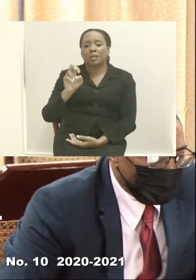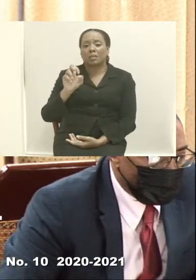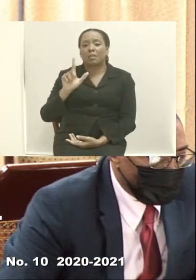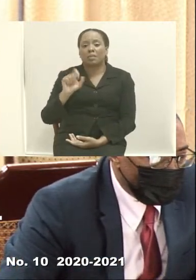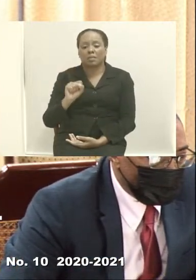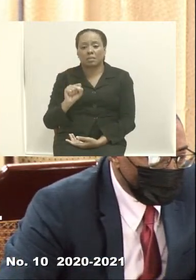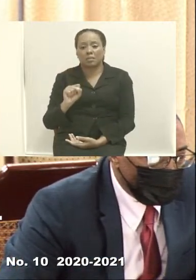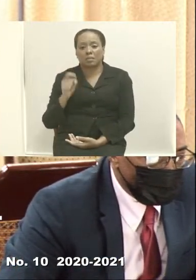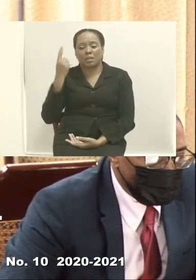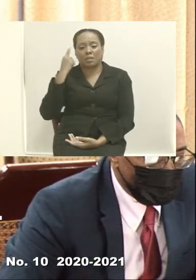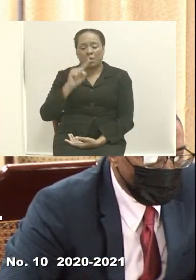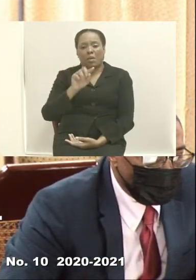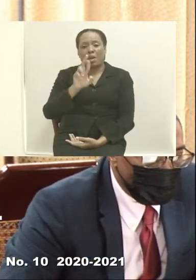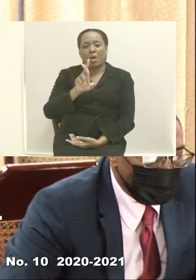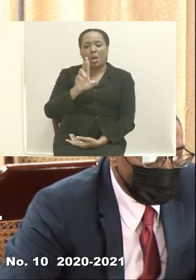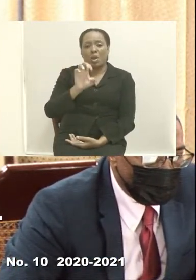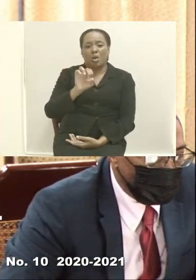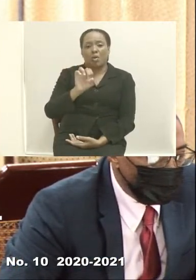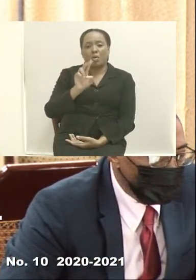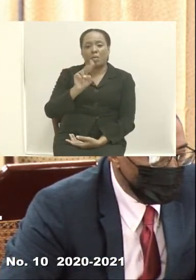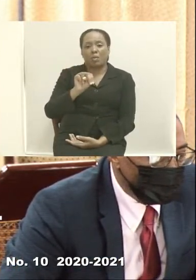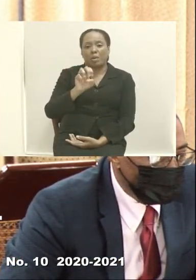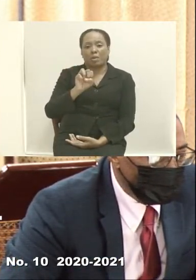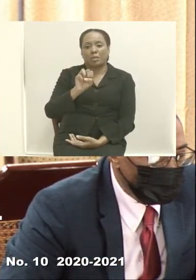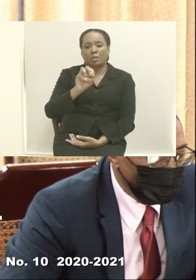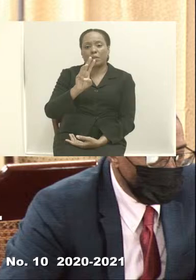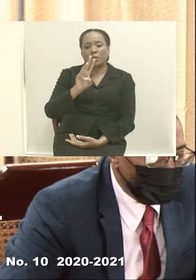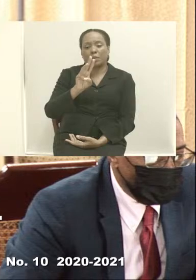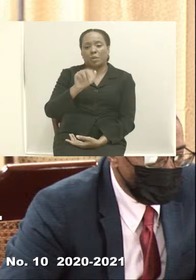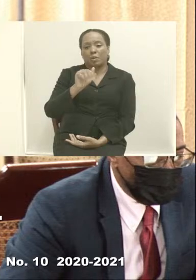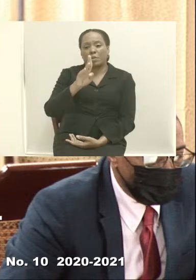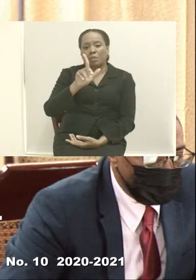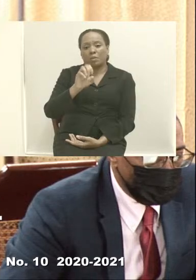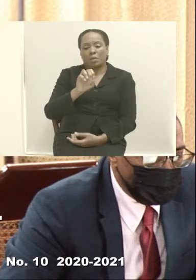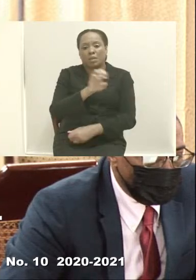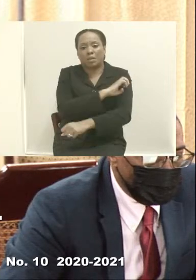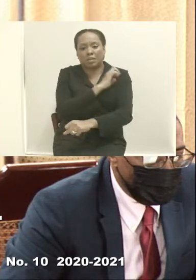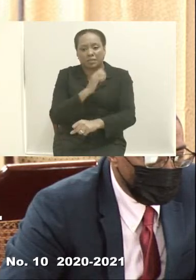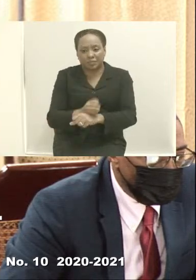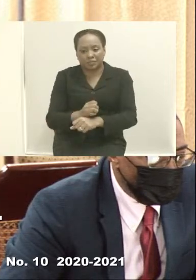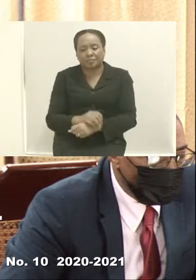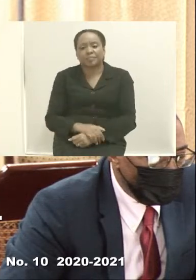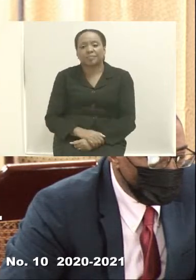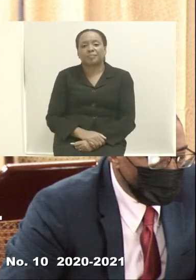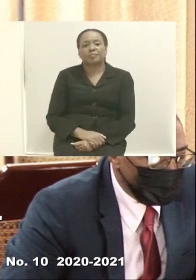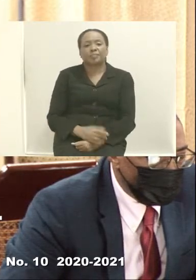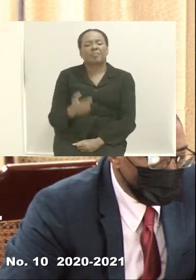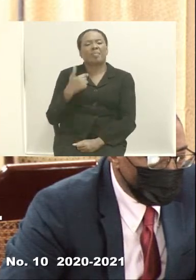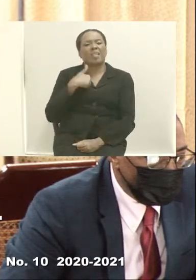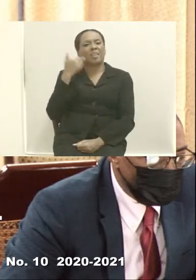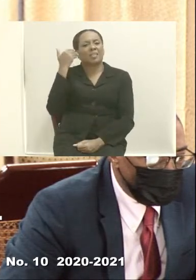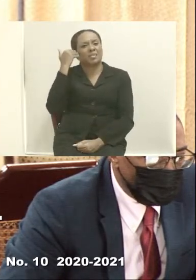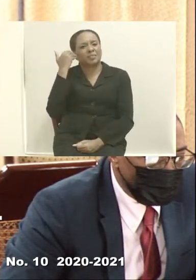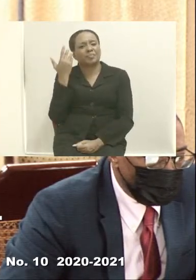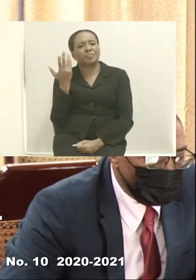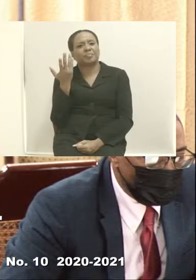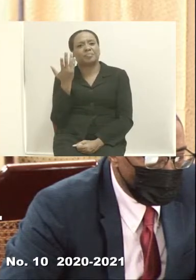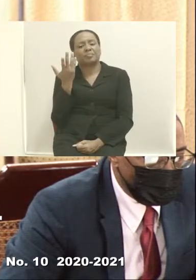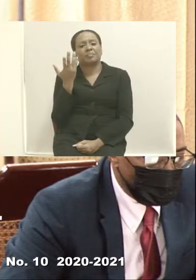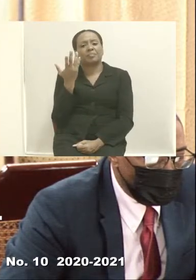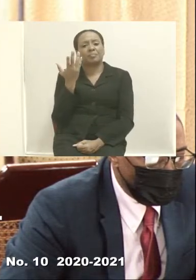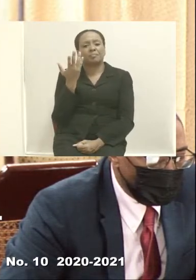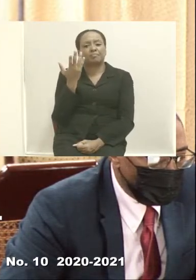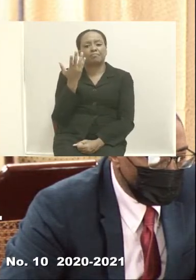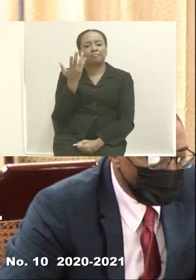Barbados, which is viable. There is some tension, I believe, as well, between entities engaged in